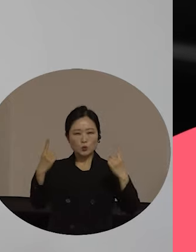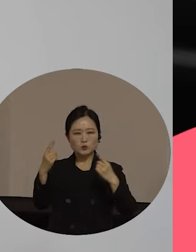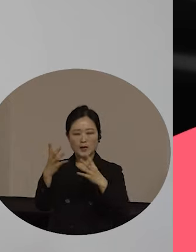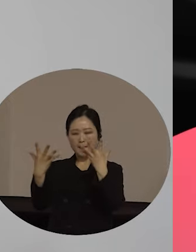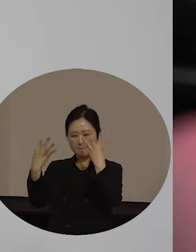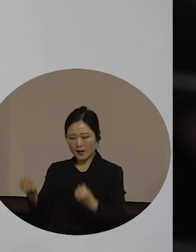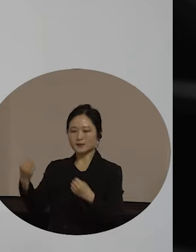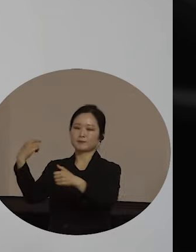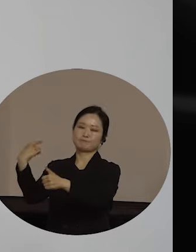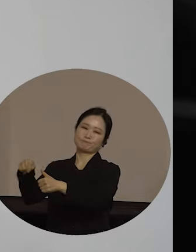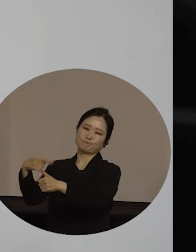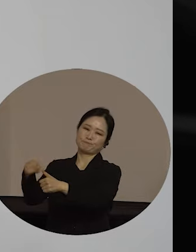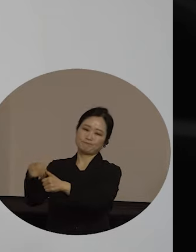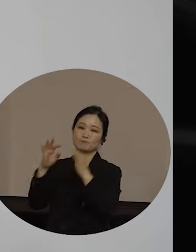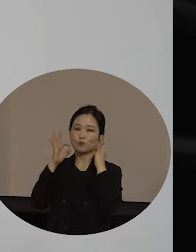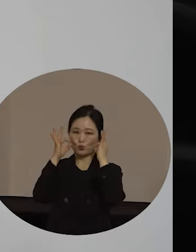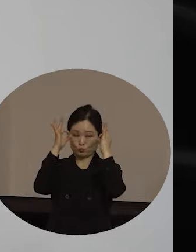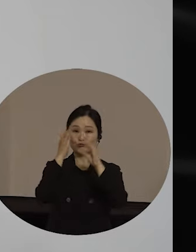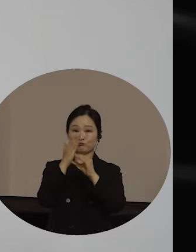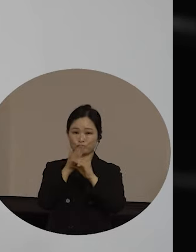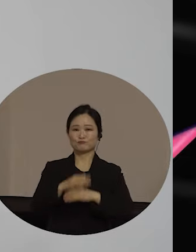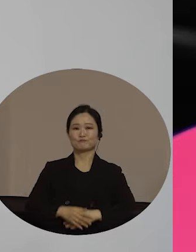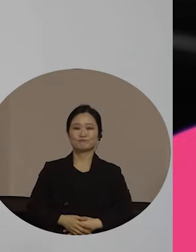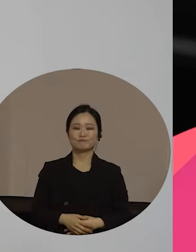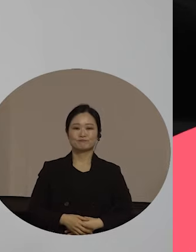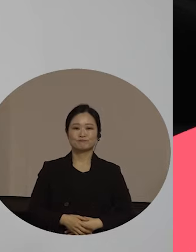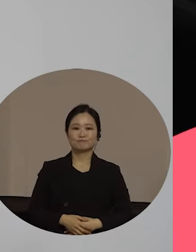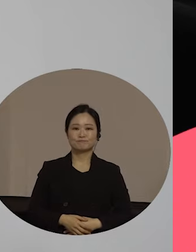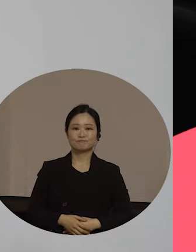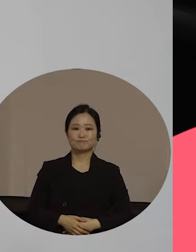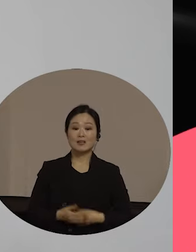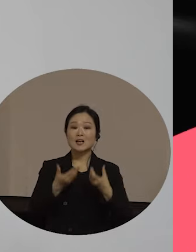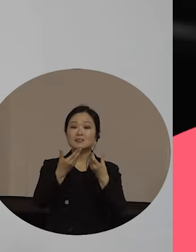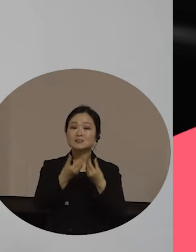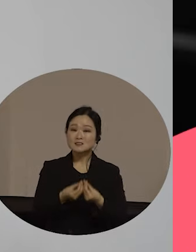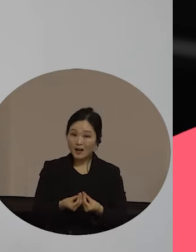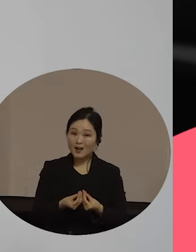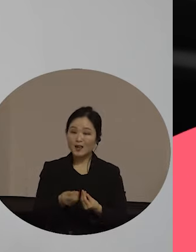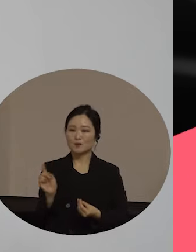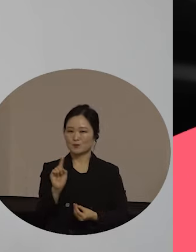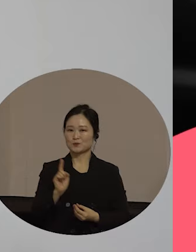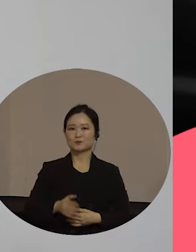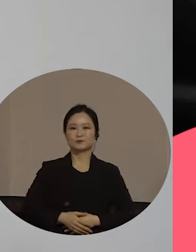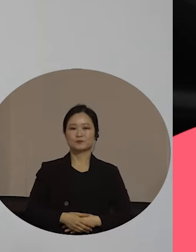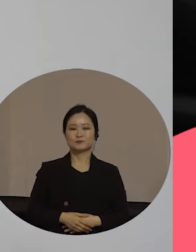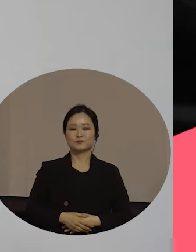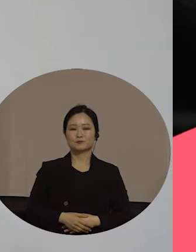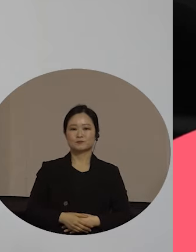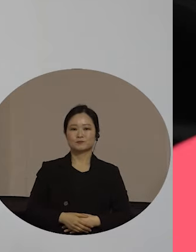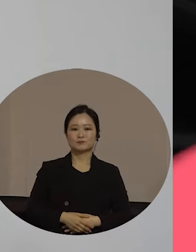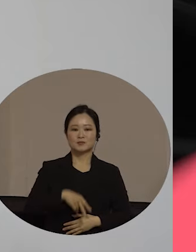back to some of the examples that I raised earlier. So for example, the Smithsonian Learning Lab,